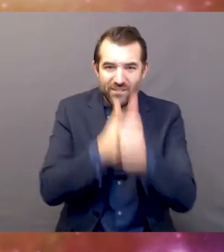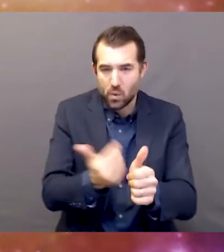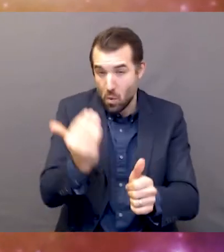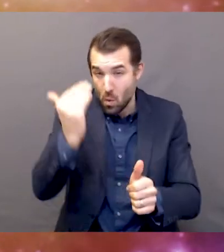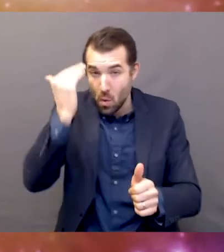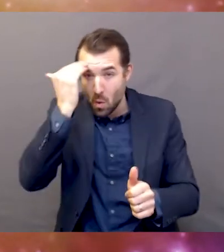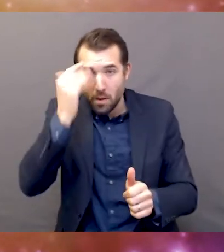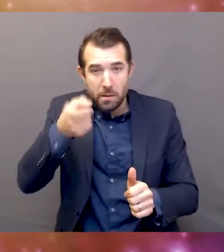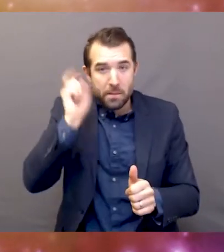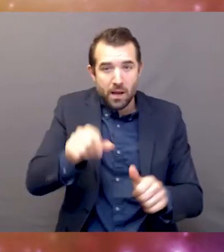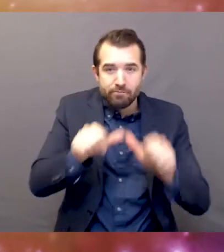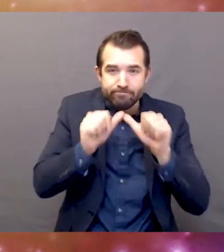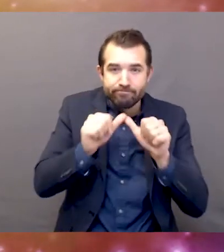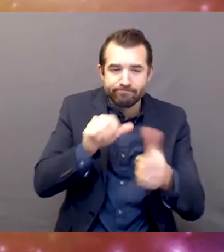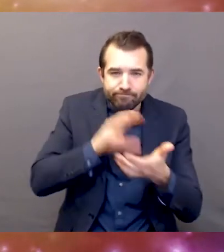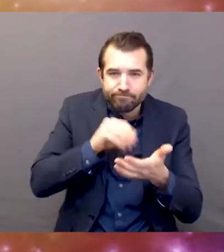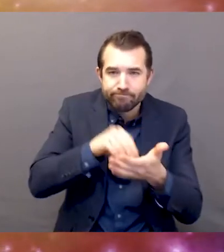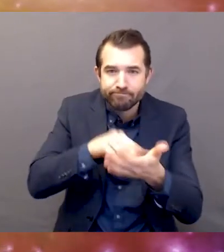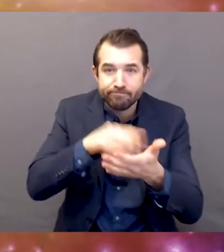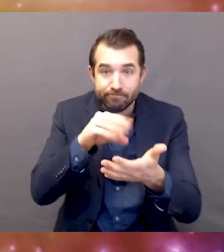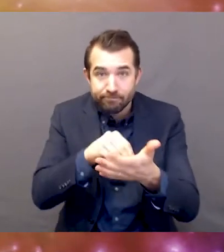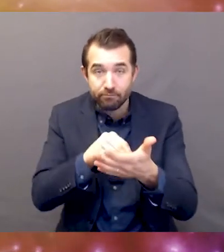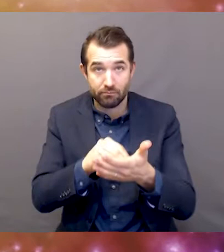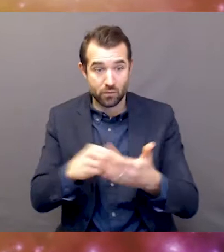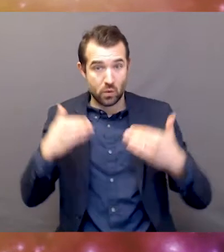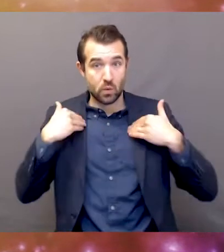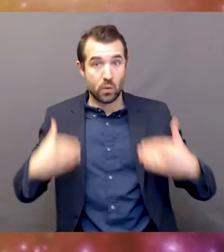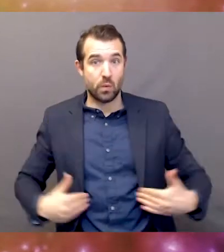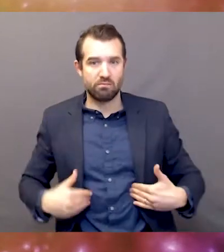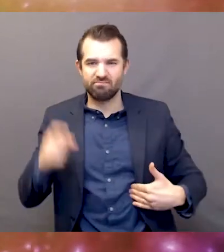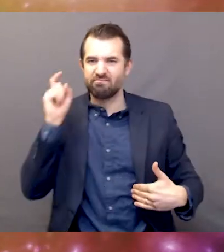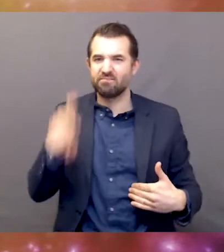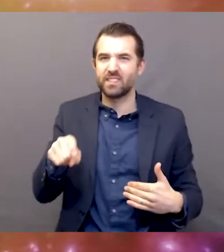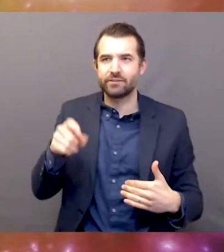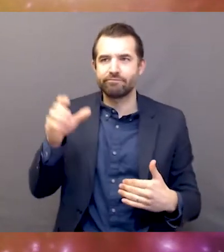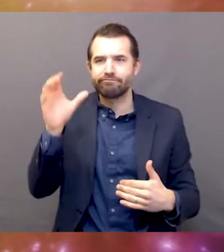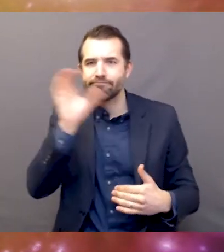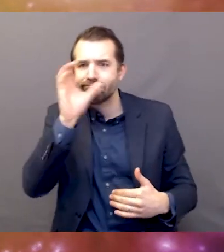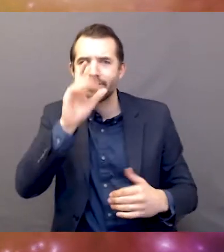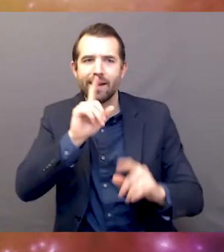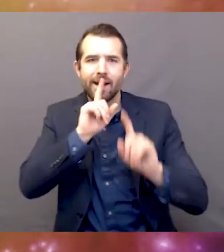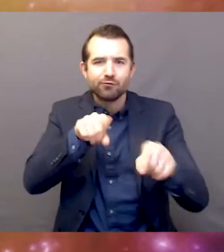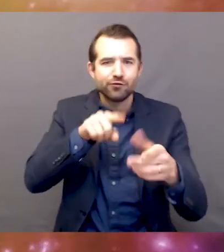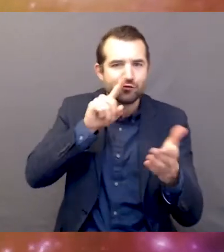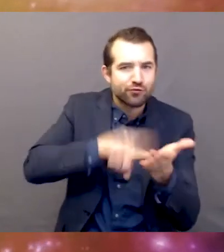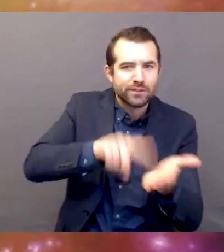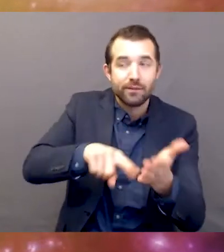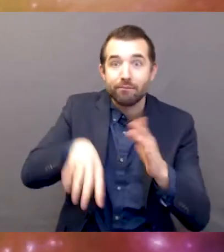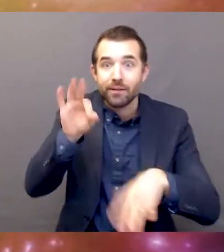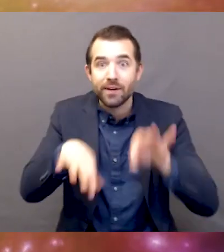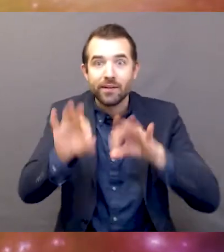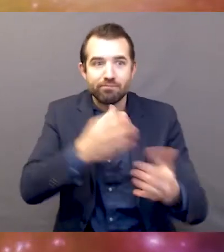Your work is an expression of our innate need as humans to seek, to explore, to find light in the